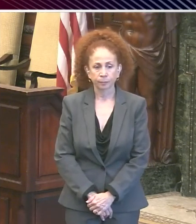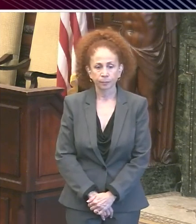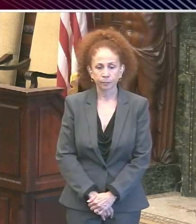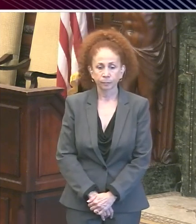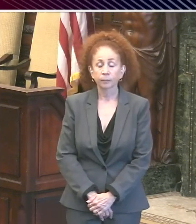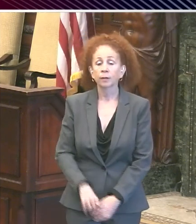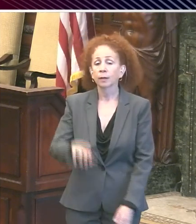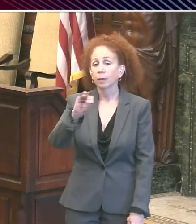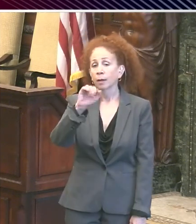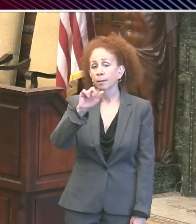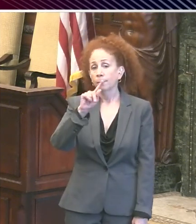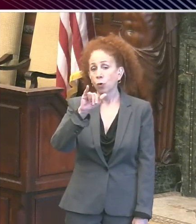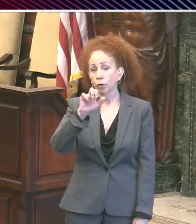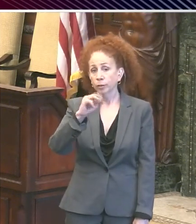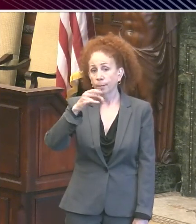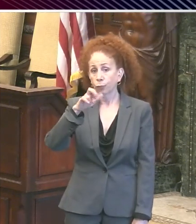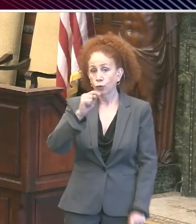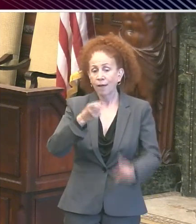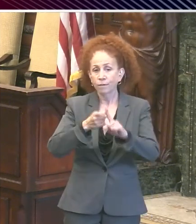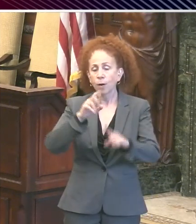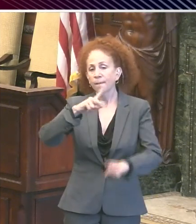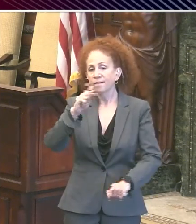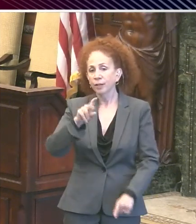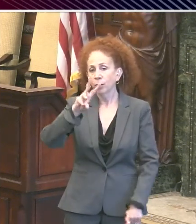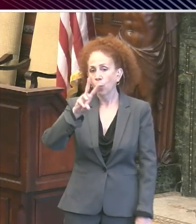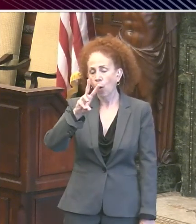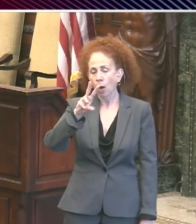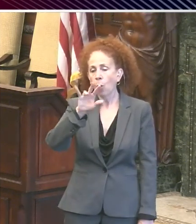Back to Martin Pratt at Philly YBN.